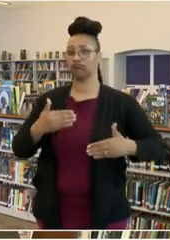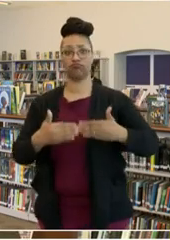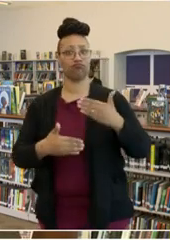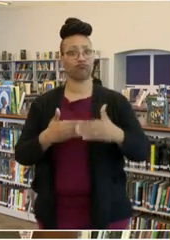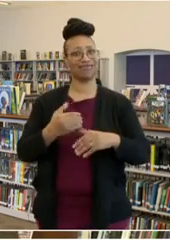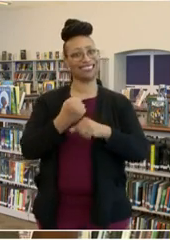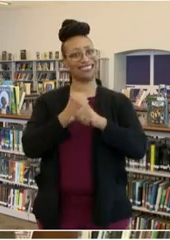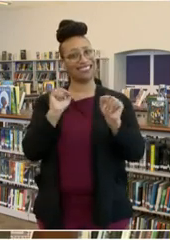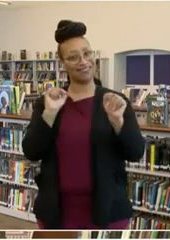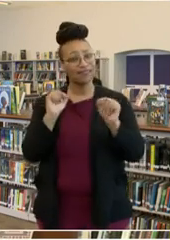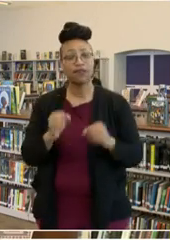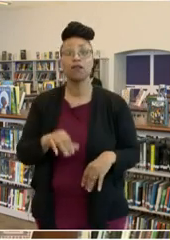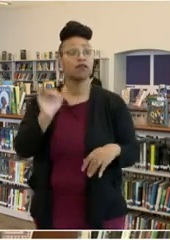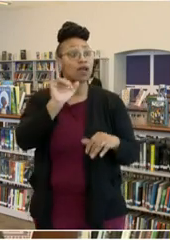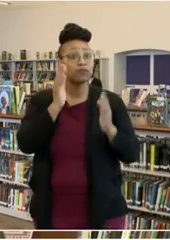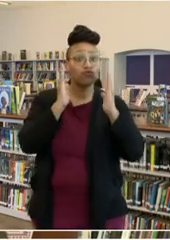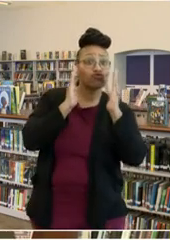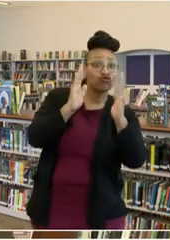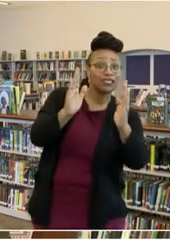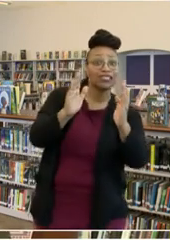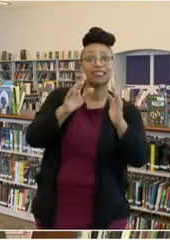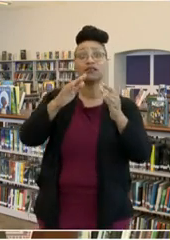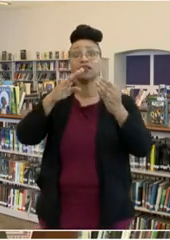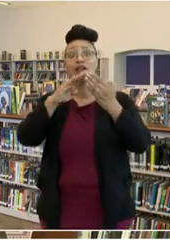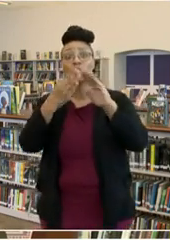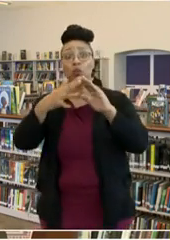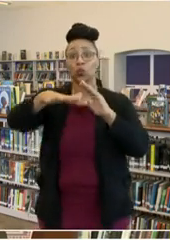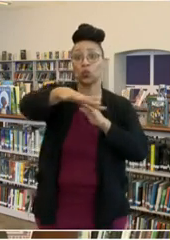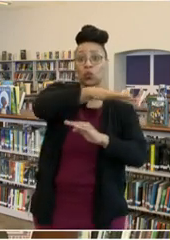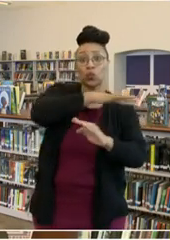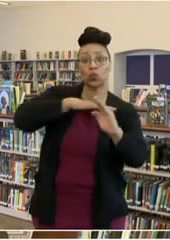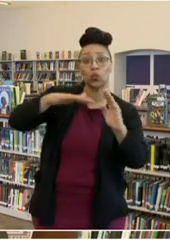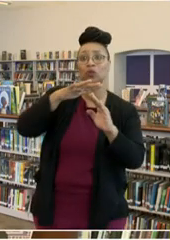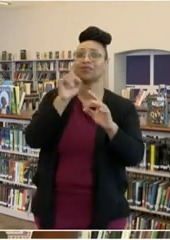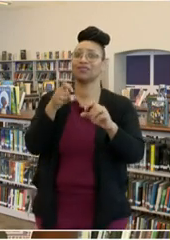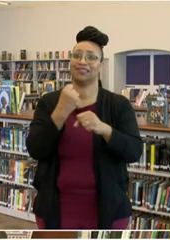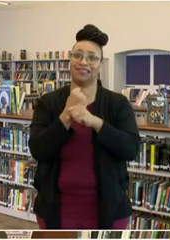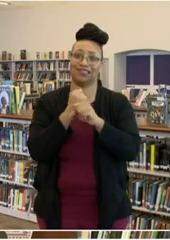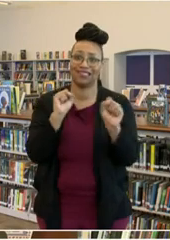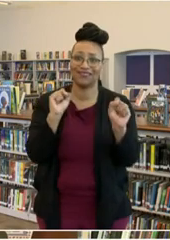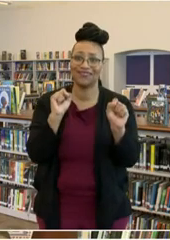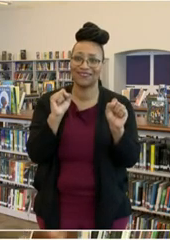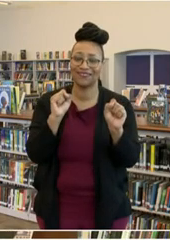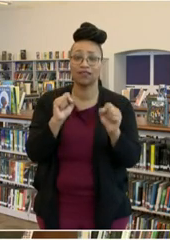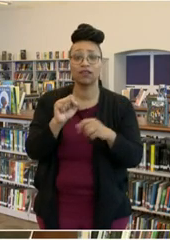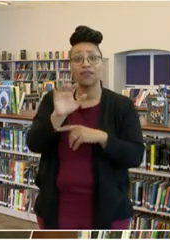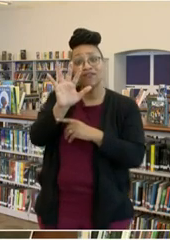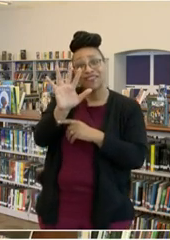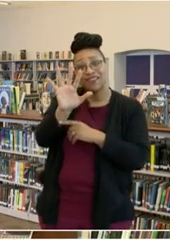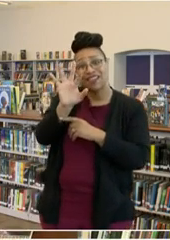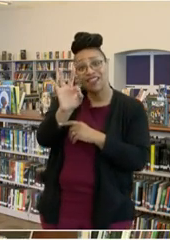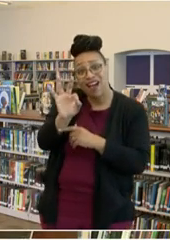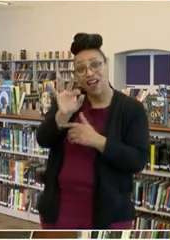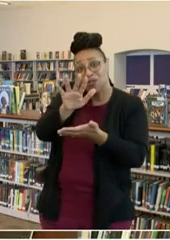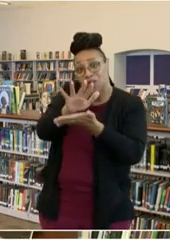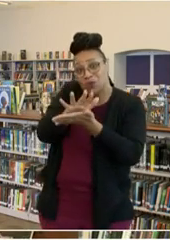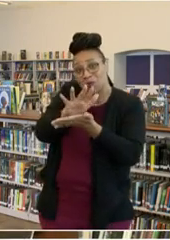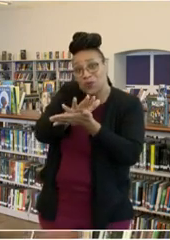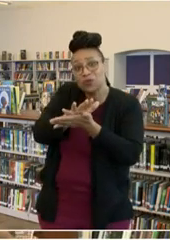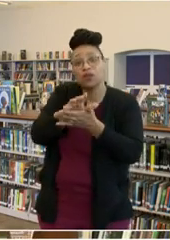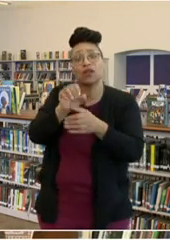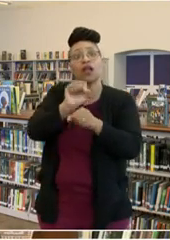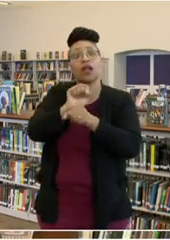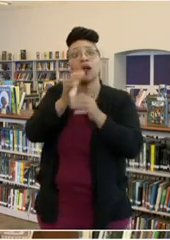campuses across our city. And they are an important part of our public safety